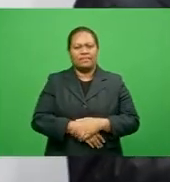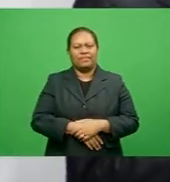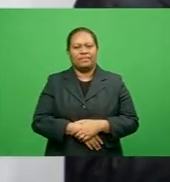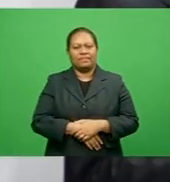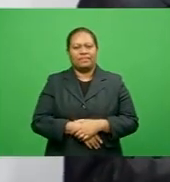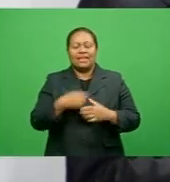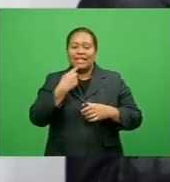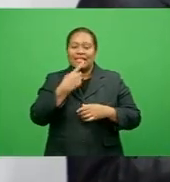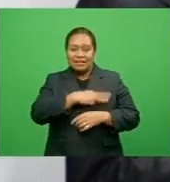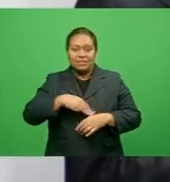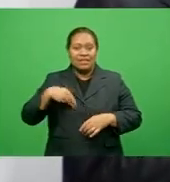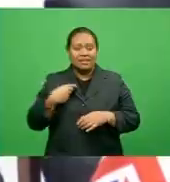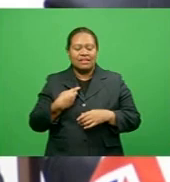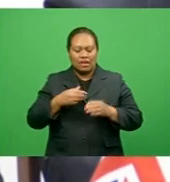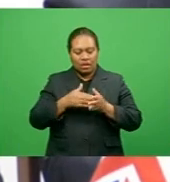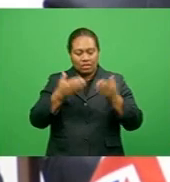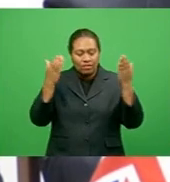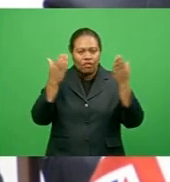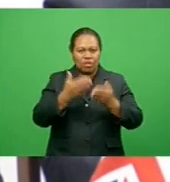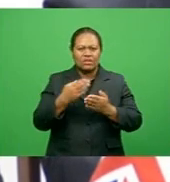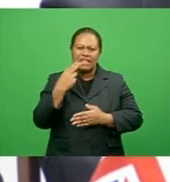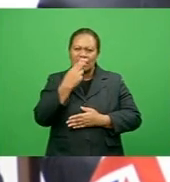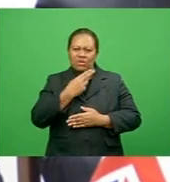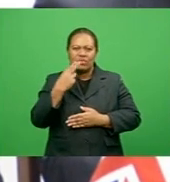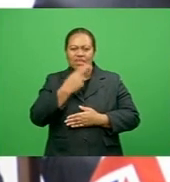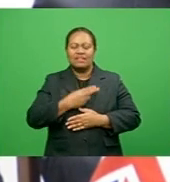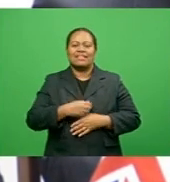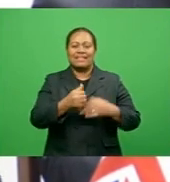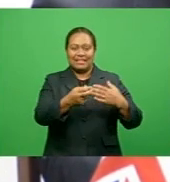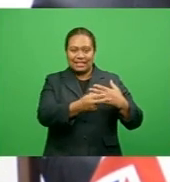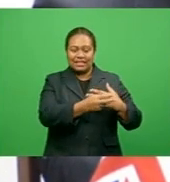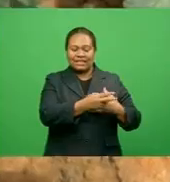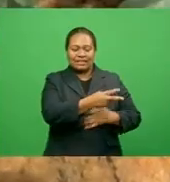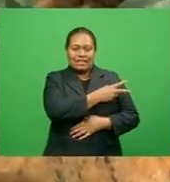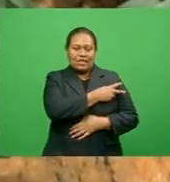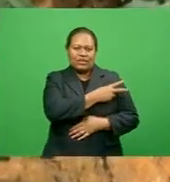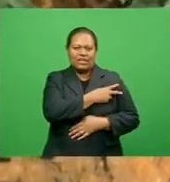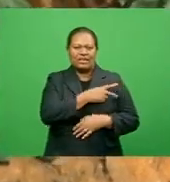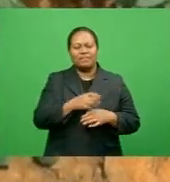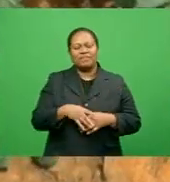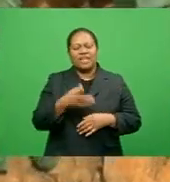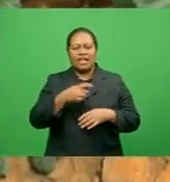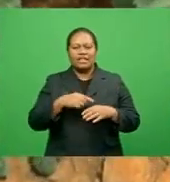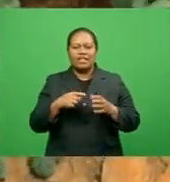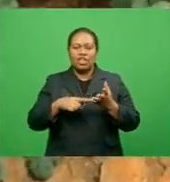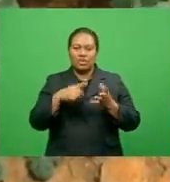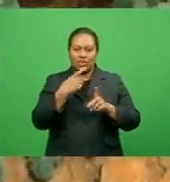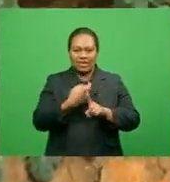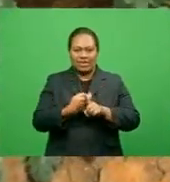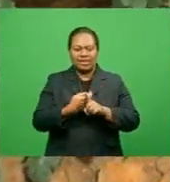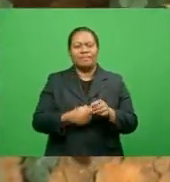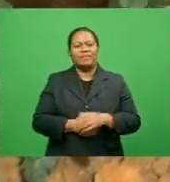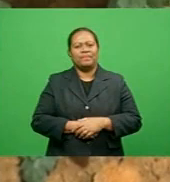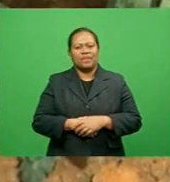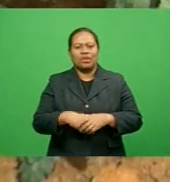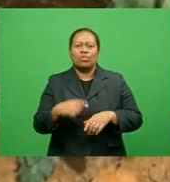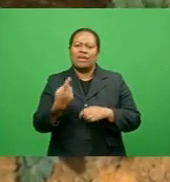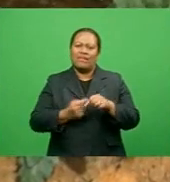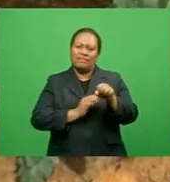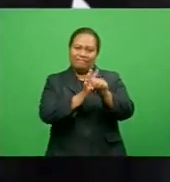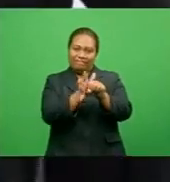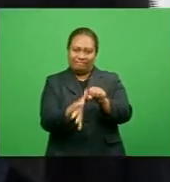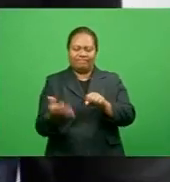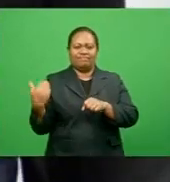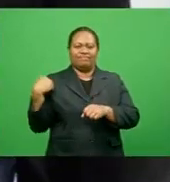the ministry is focusing on food and nutrition security and has partnered with the United Kingdom to assist Fijians affected by